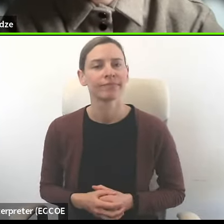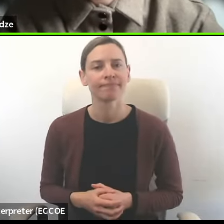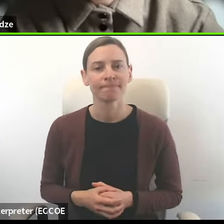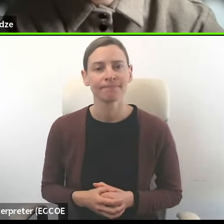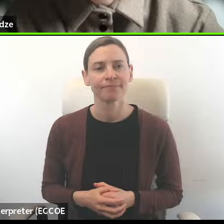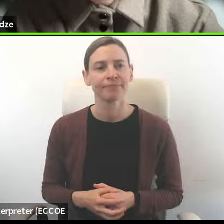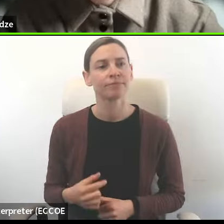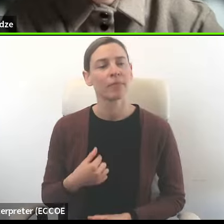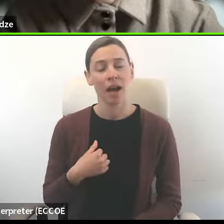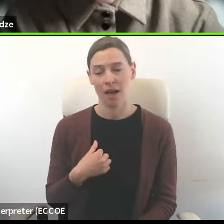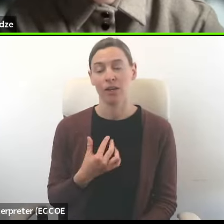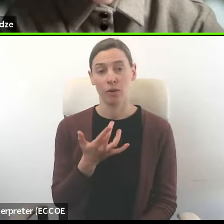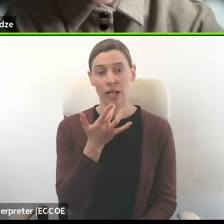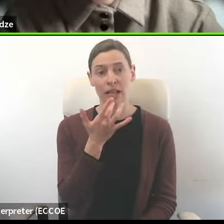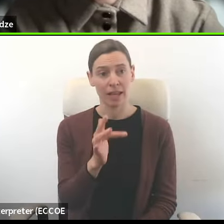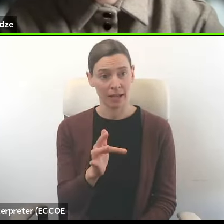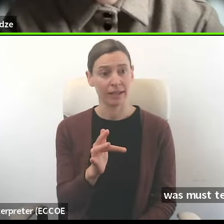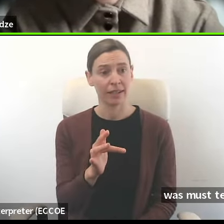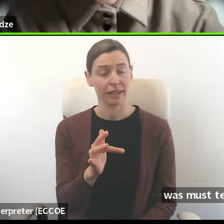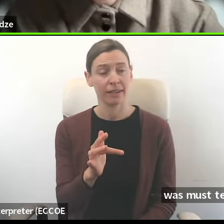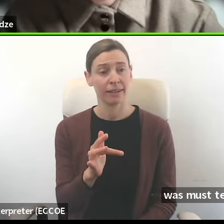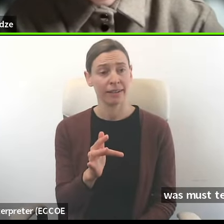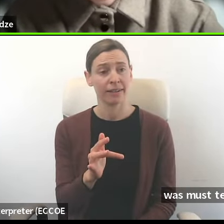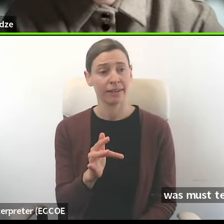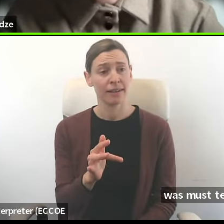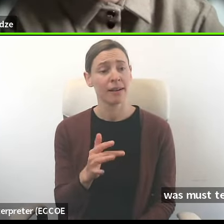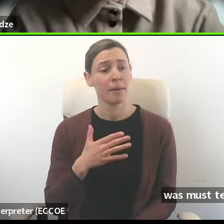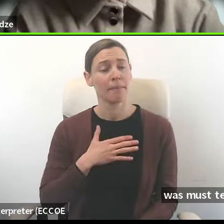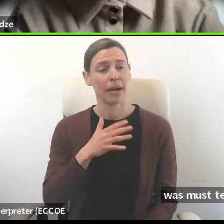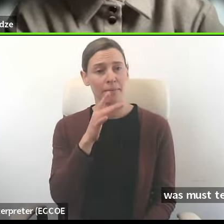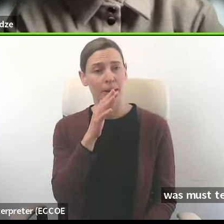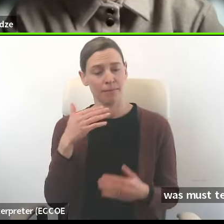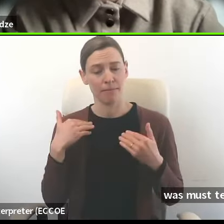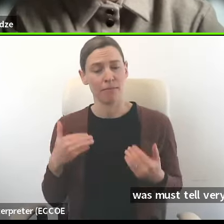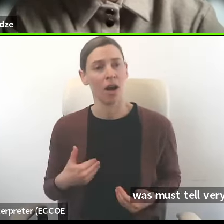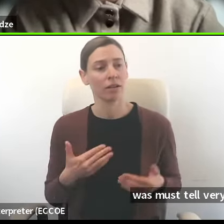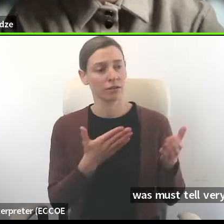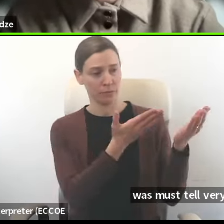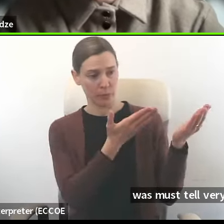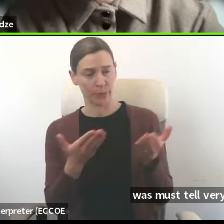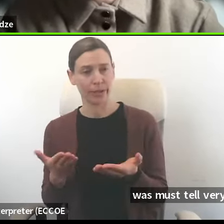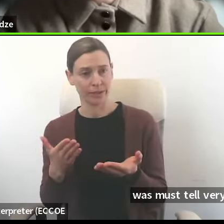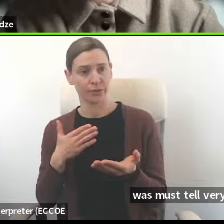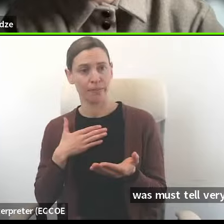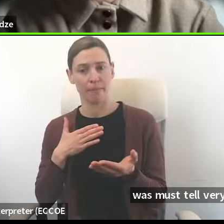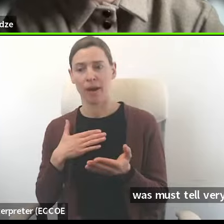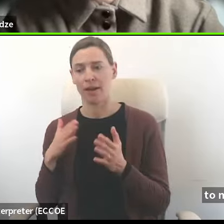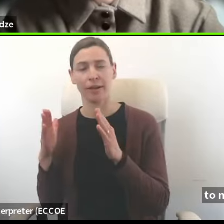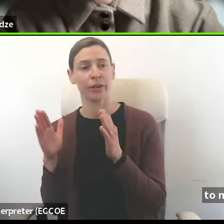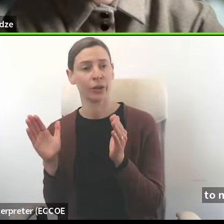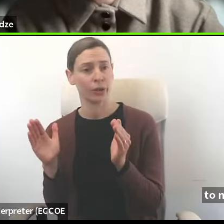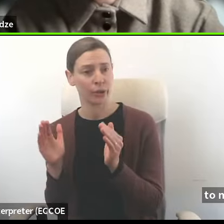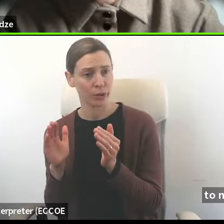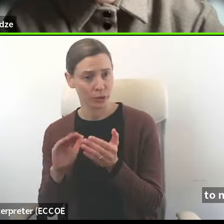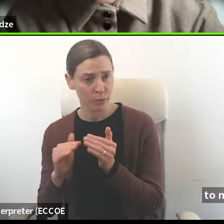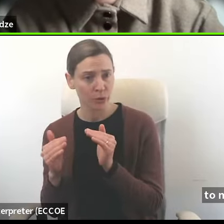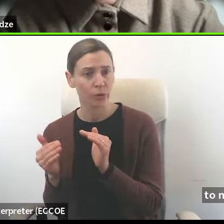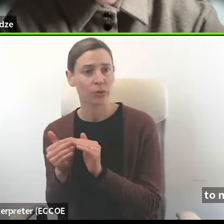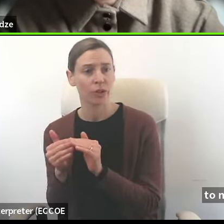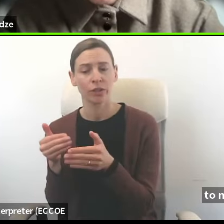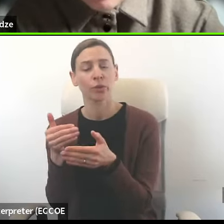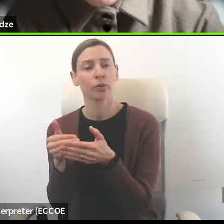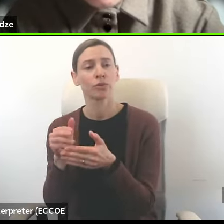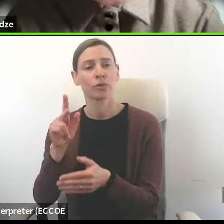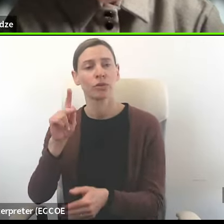the body of my mom to my village near Kyiv in 2019. Not all people could get